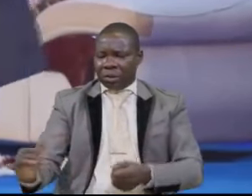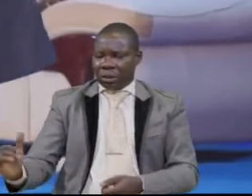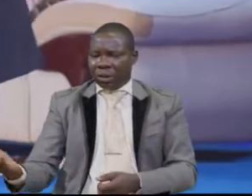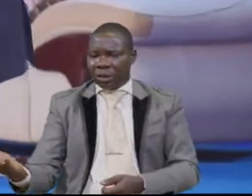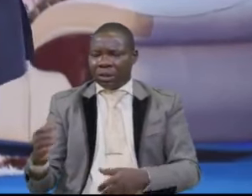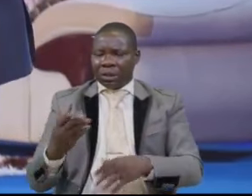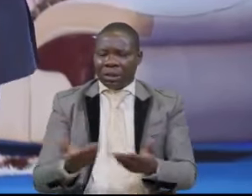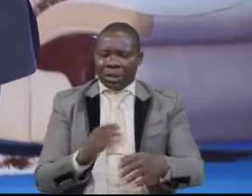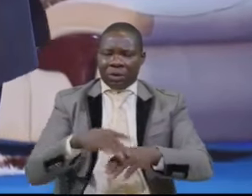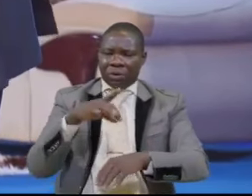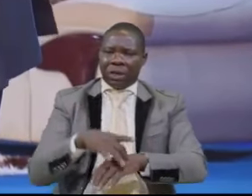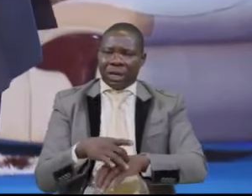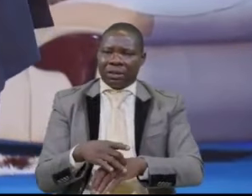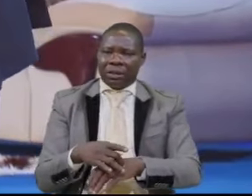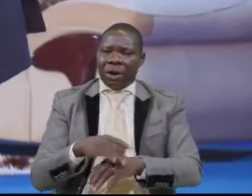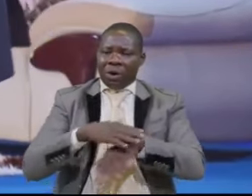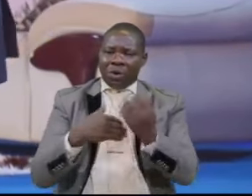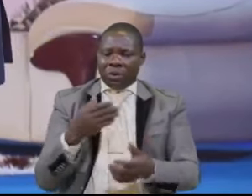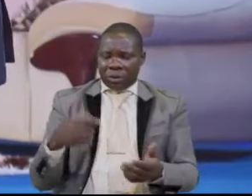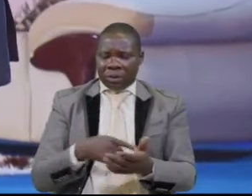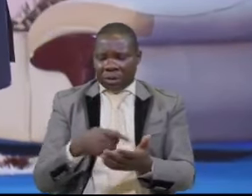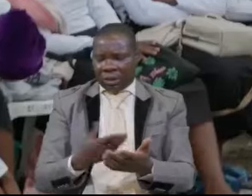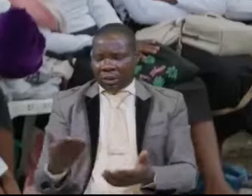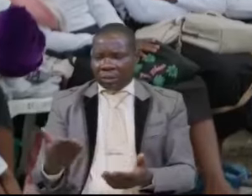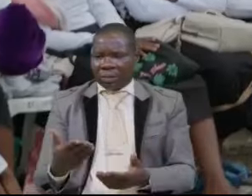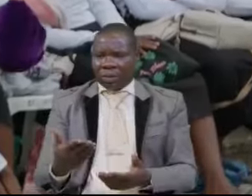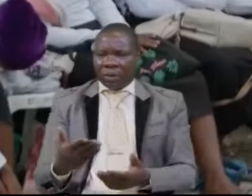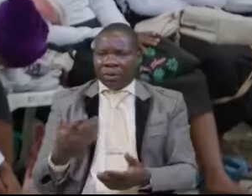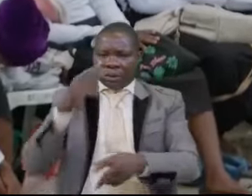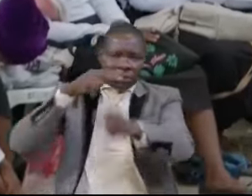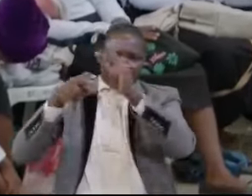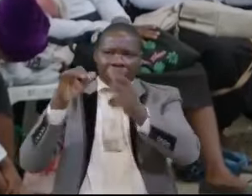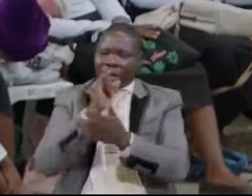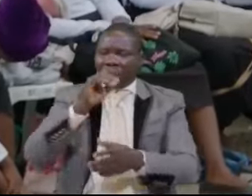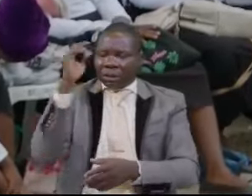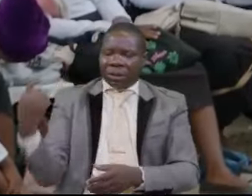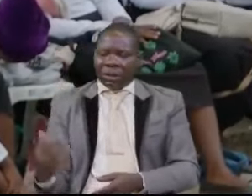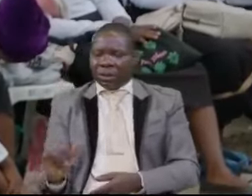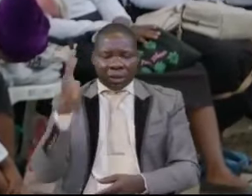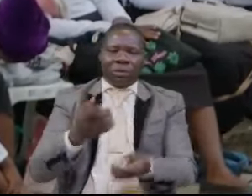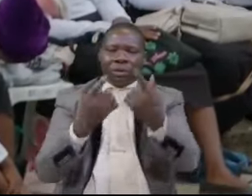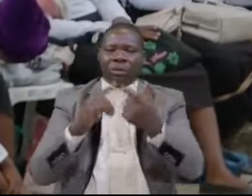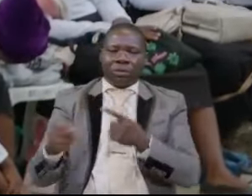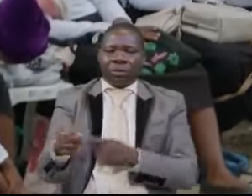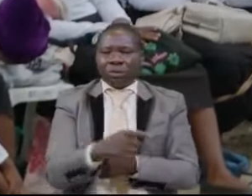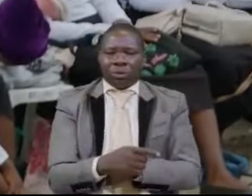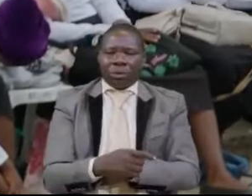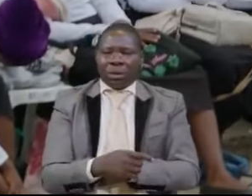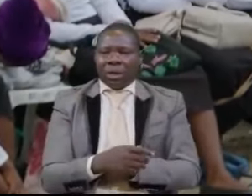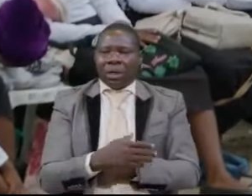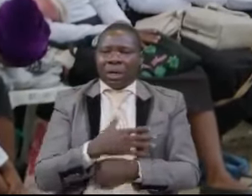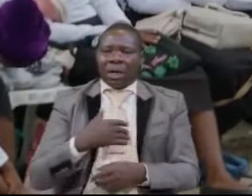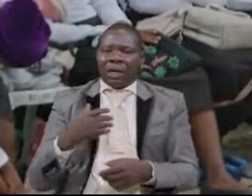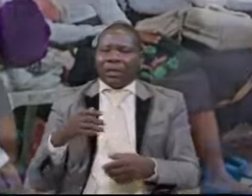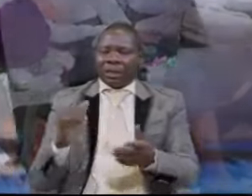the vision of the eternal will come to you. And he says, after that which appeared unto me